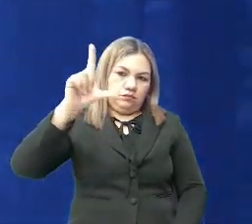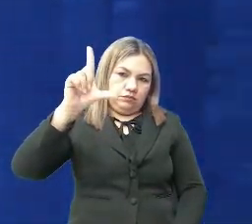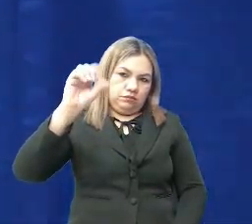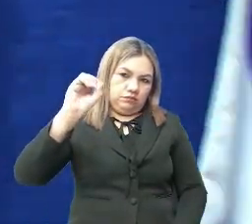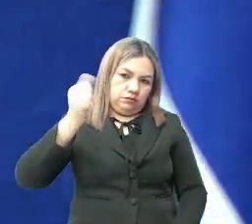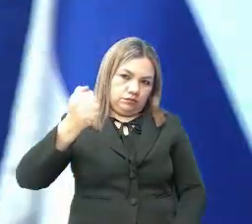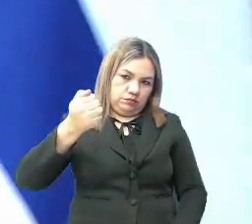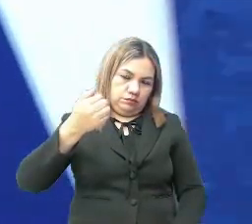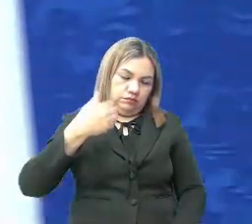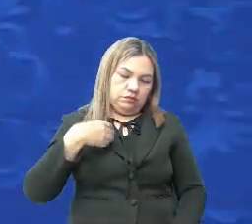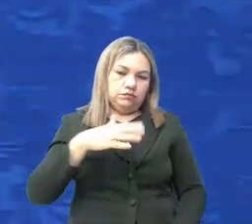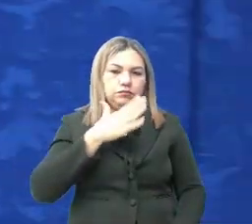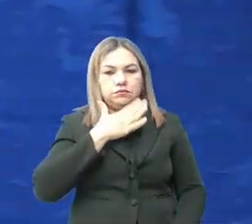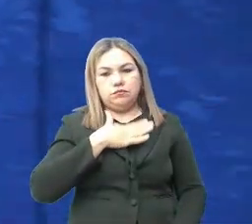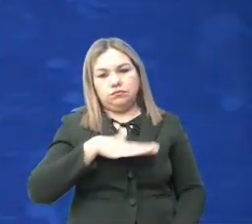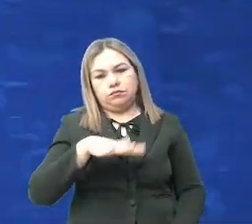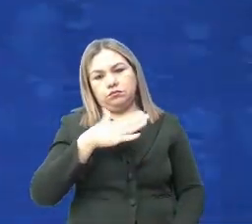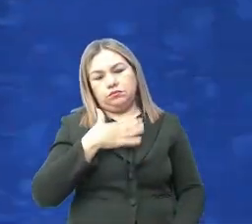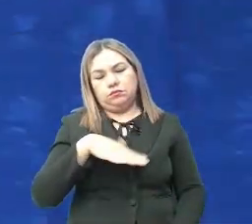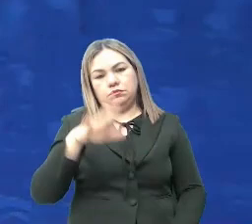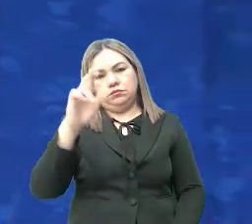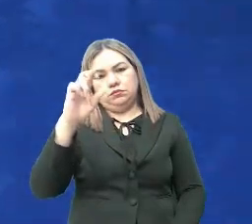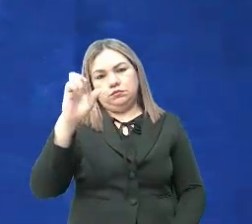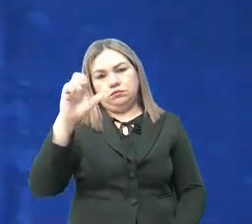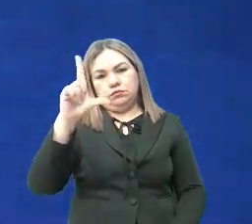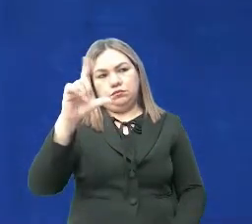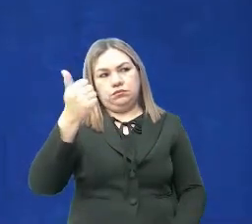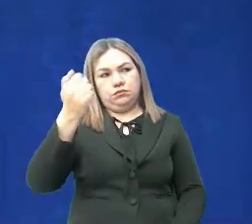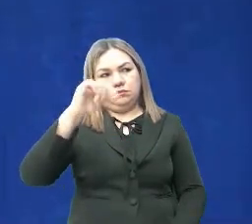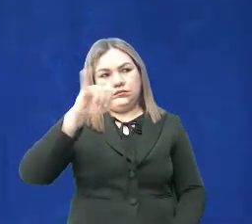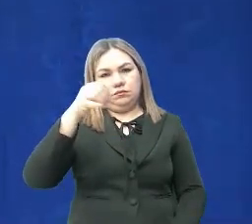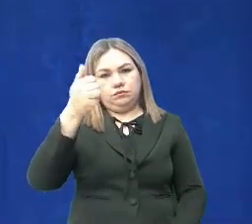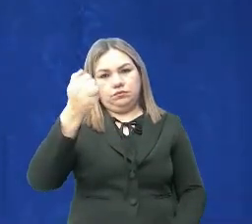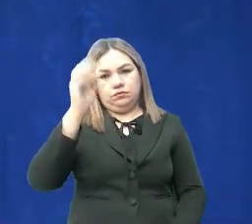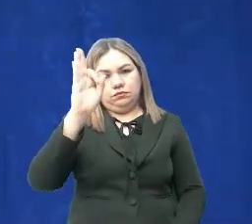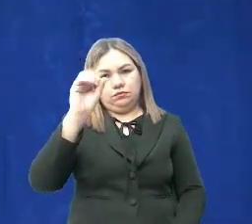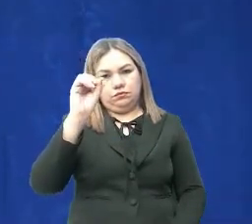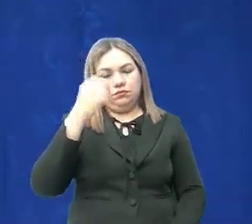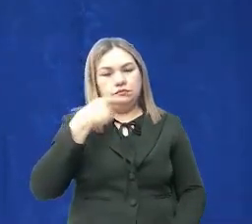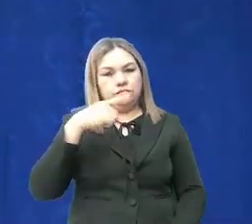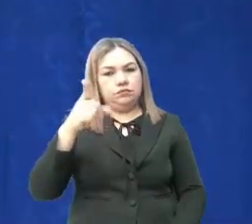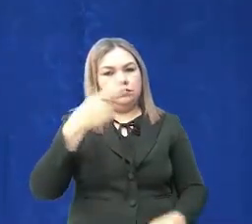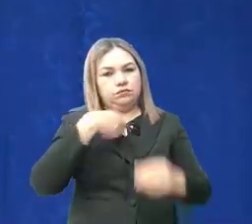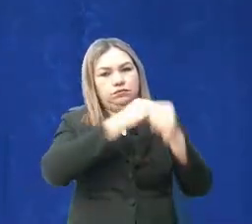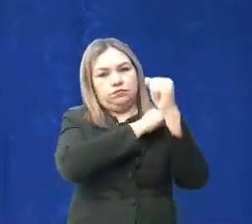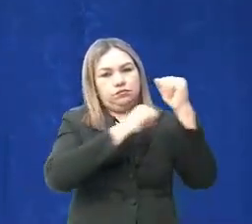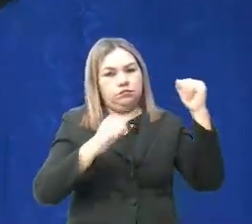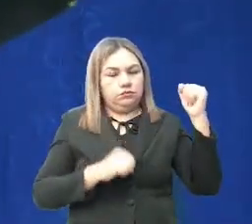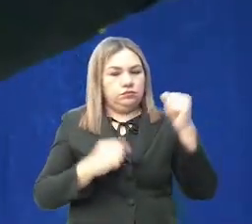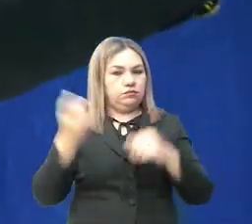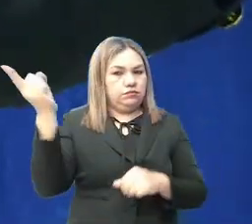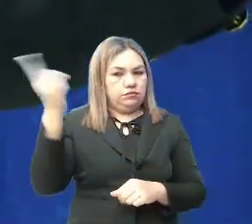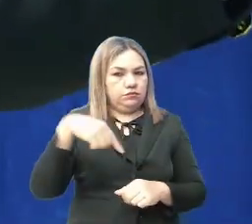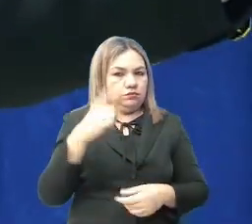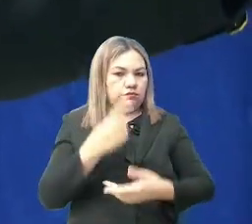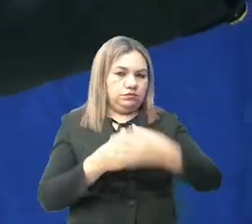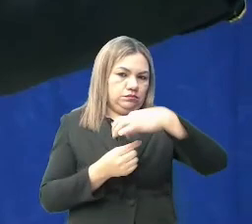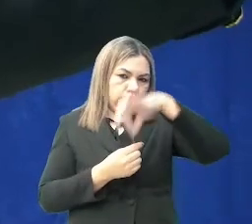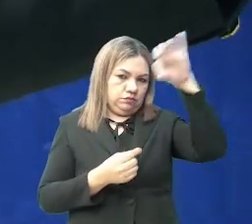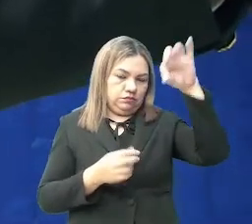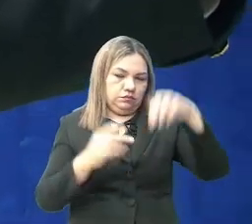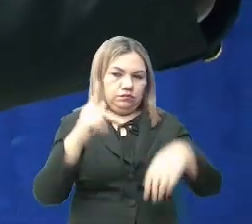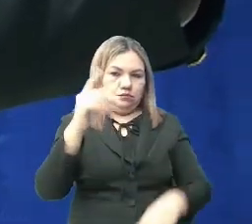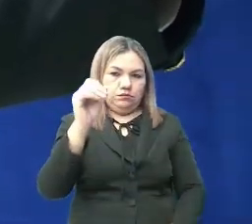his summer room. You know what the Lord says? The spirit of poverty is going to come as an